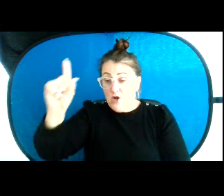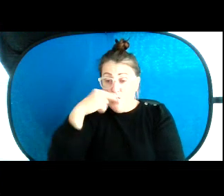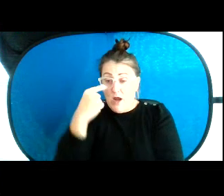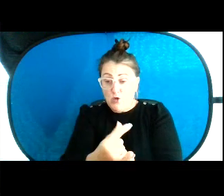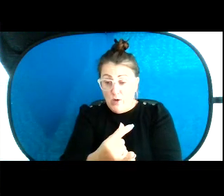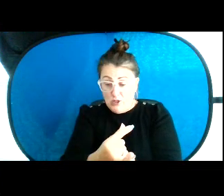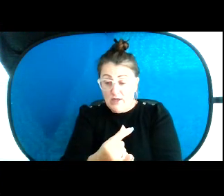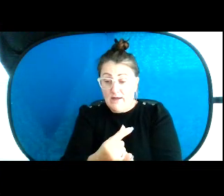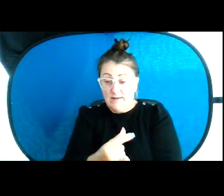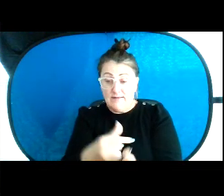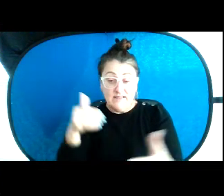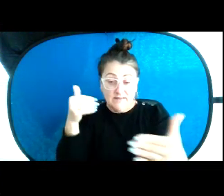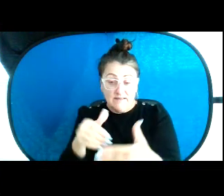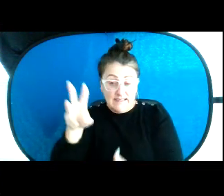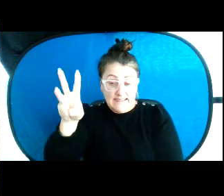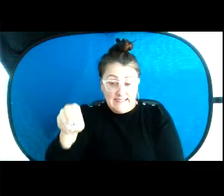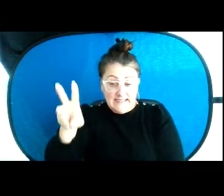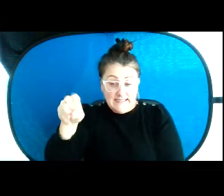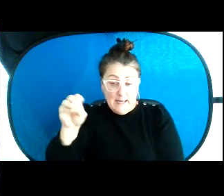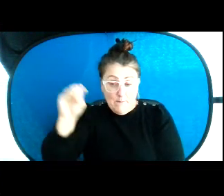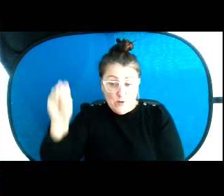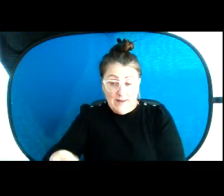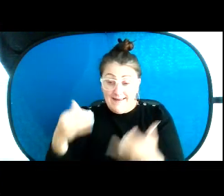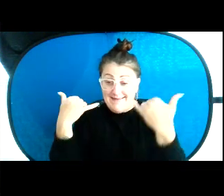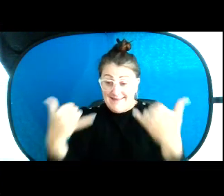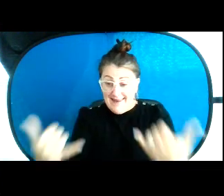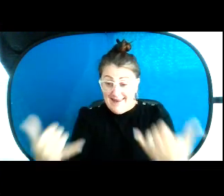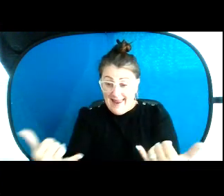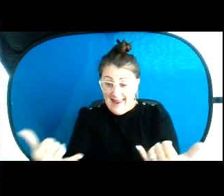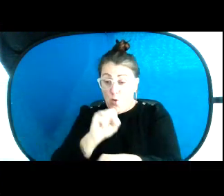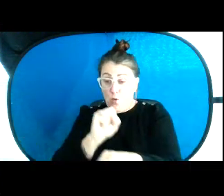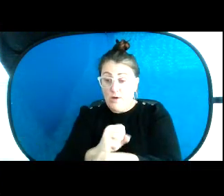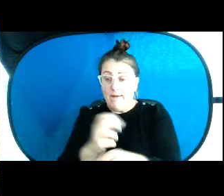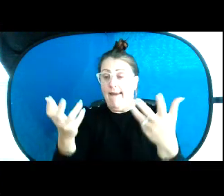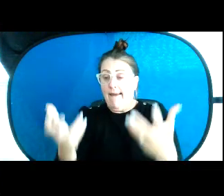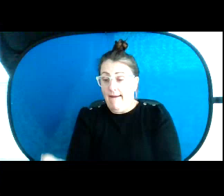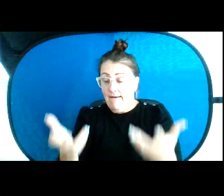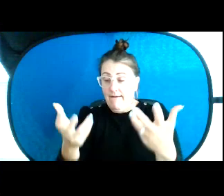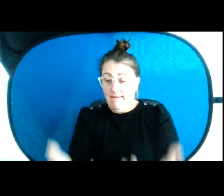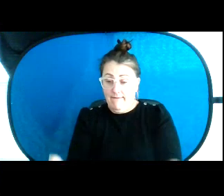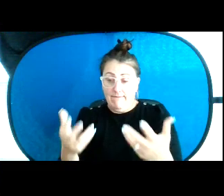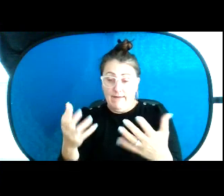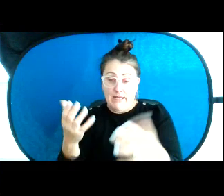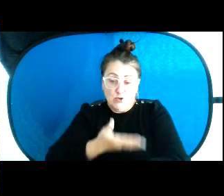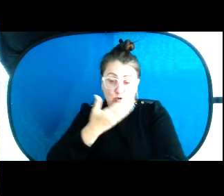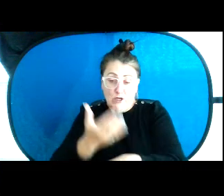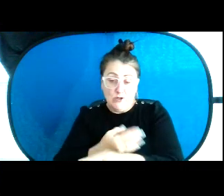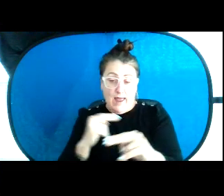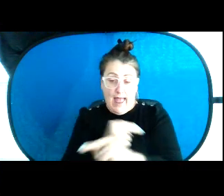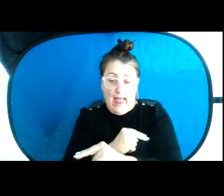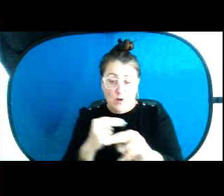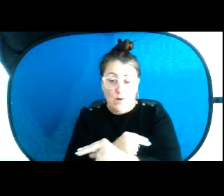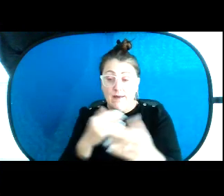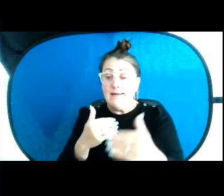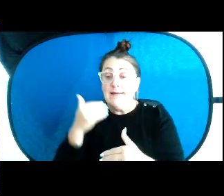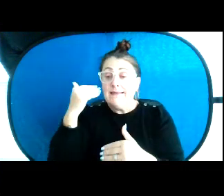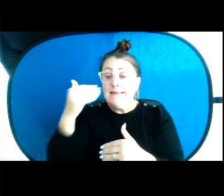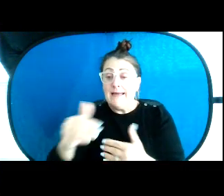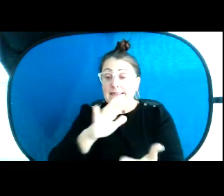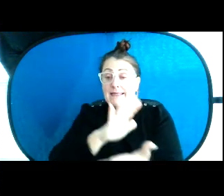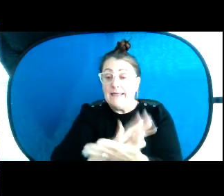nearly 60% of graduates now working in heavy highway construction. The next academy begins